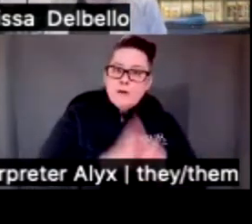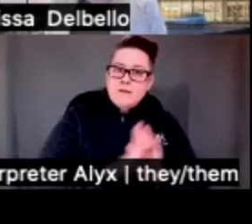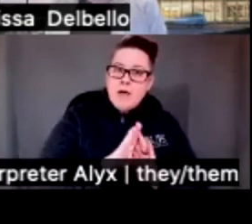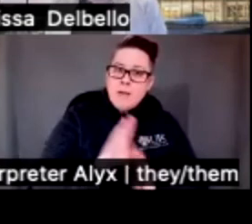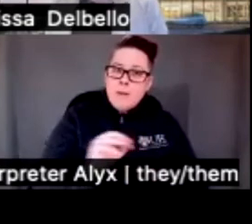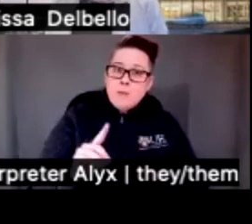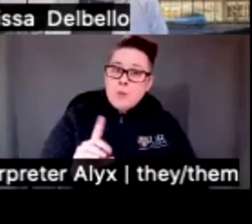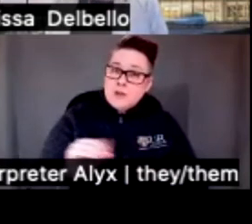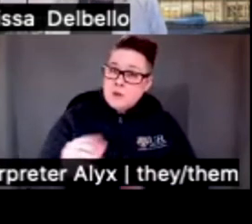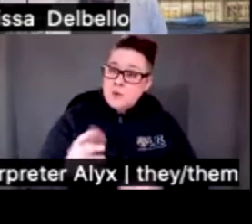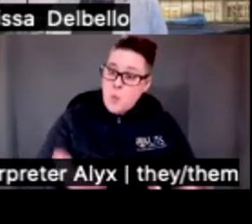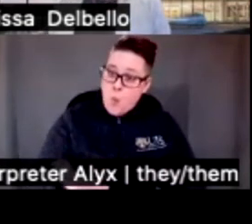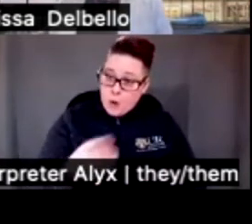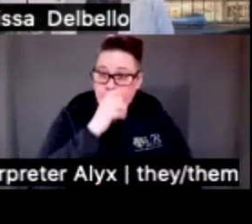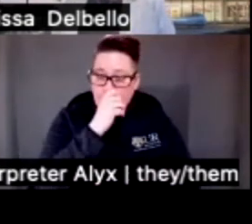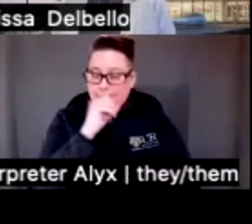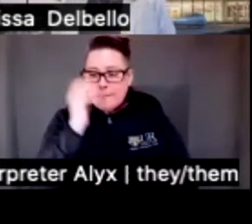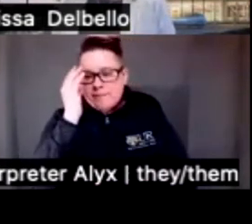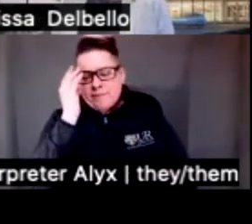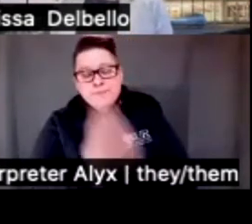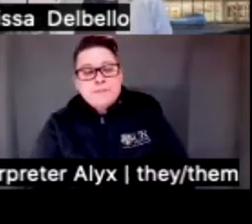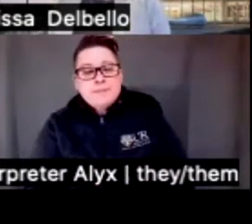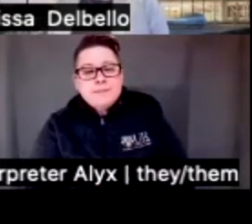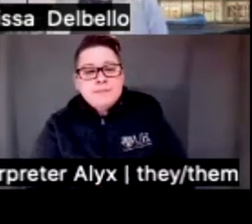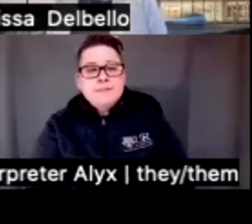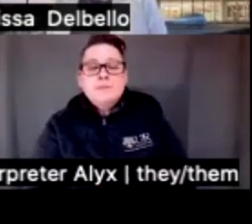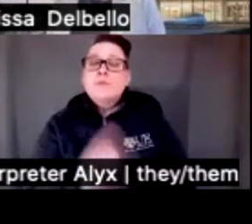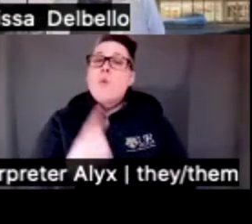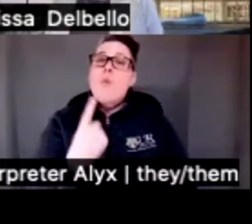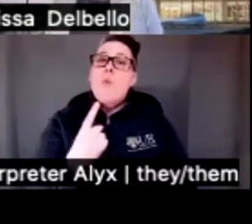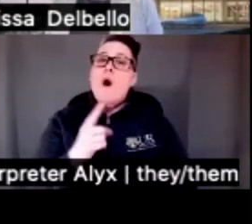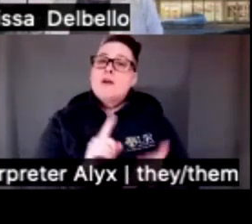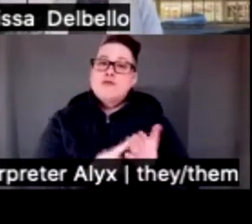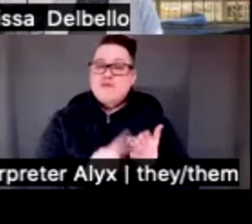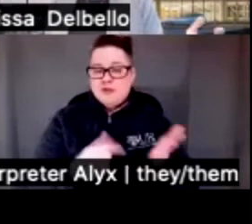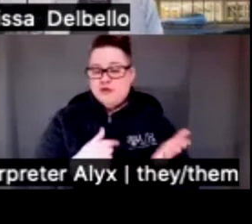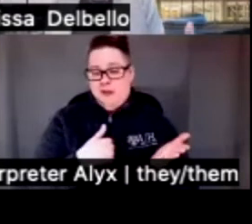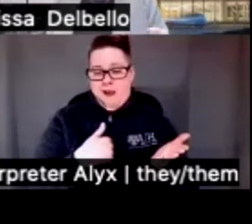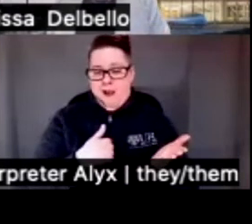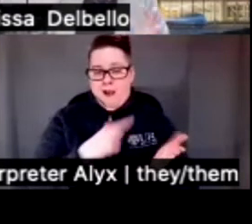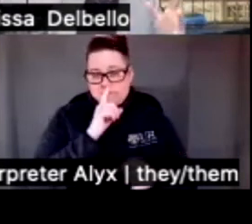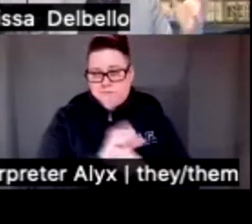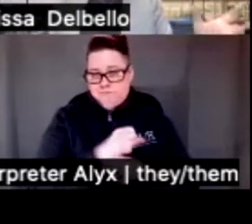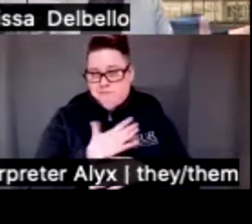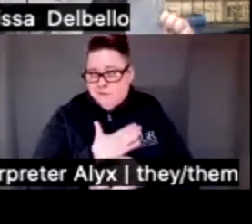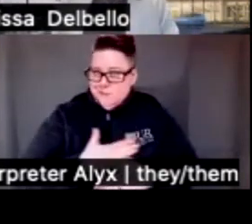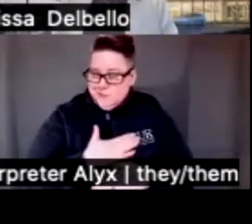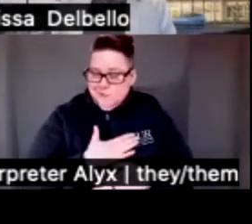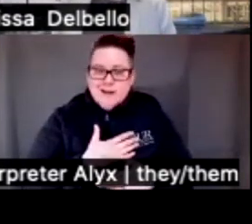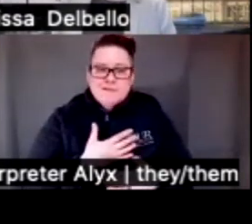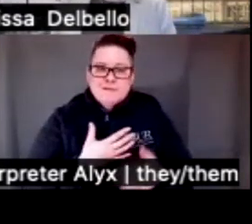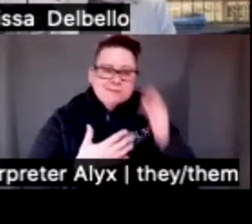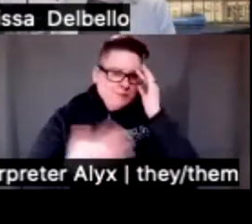mood disorder. And one of our studies that I enjoy, one of the most